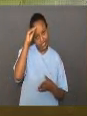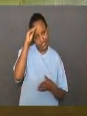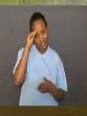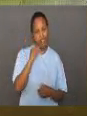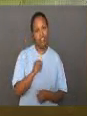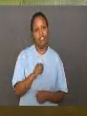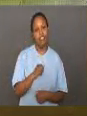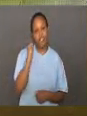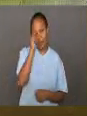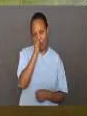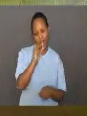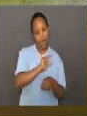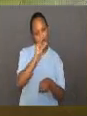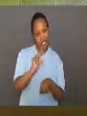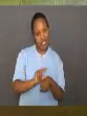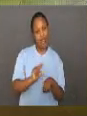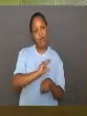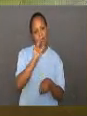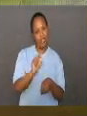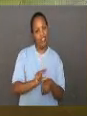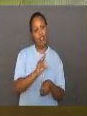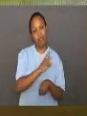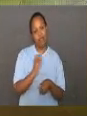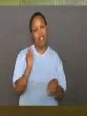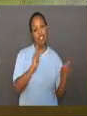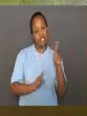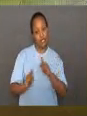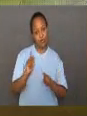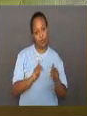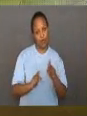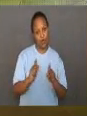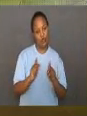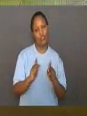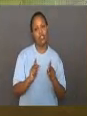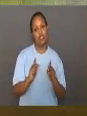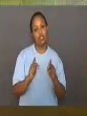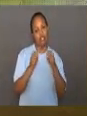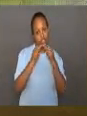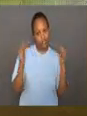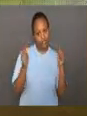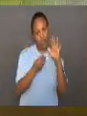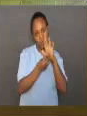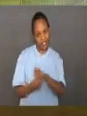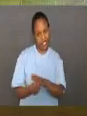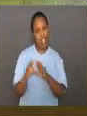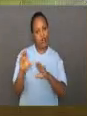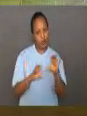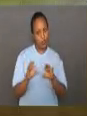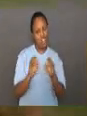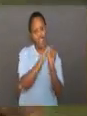struggle of the nations, nationalities, and peoples of Ethiopia against